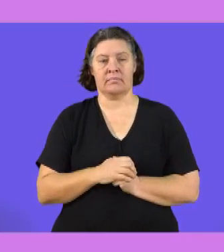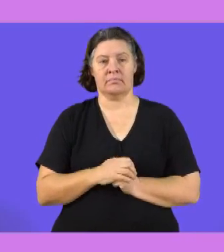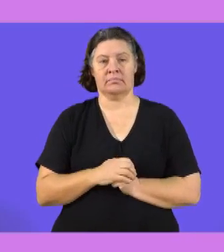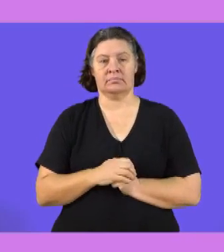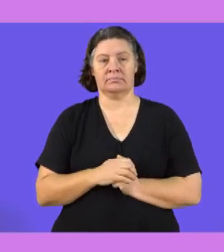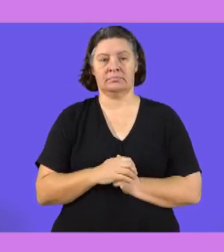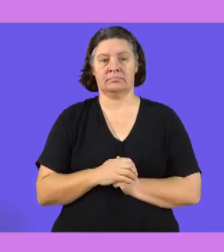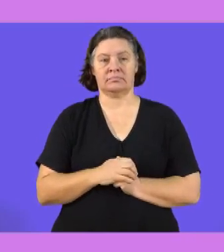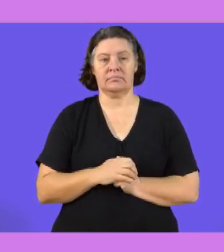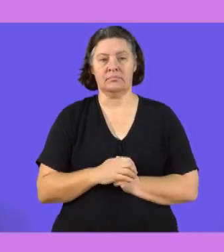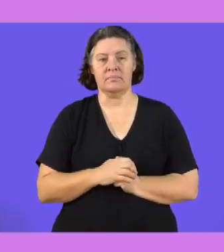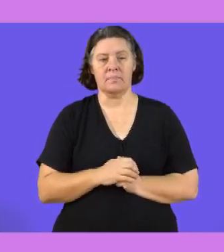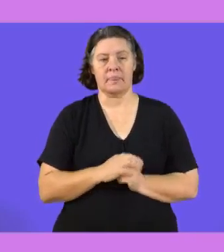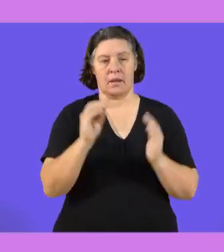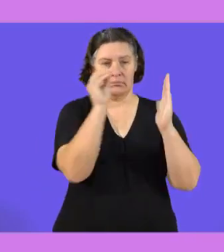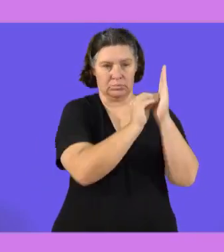19,742 Rand plus